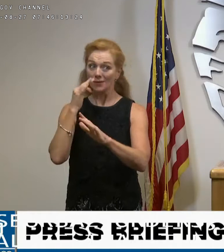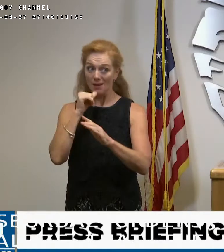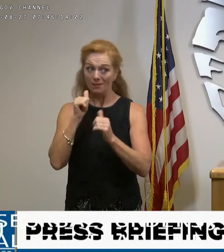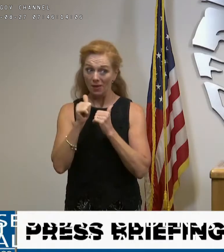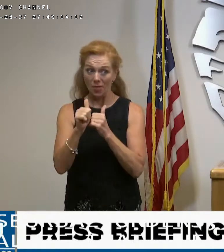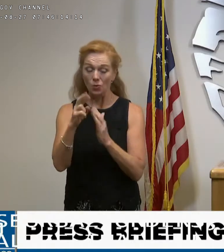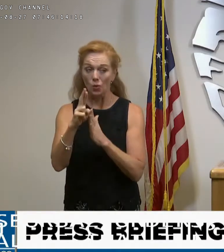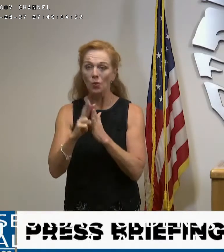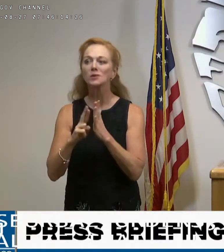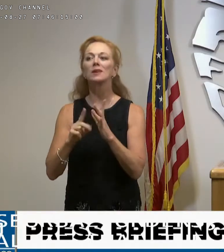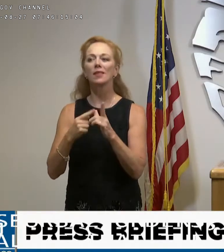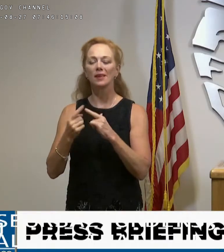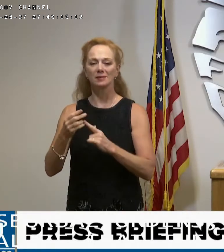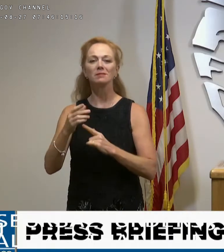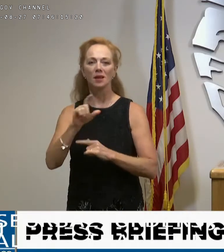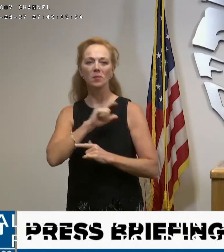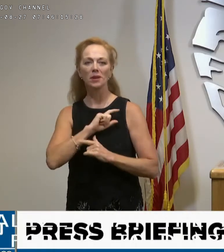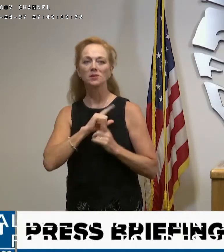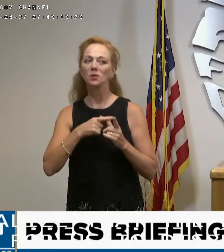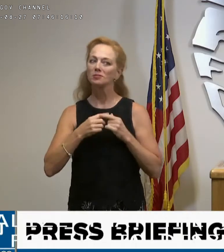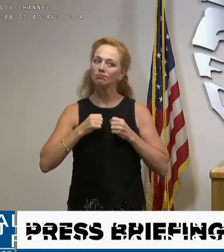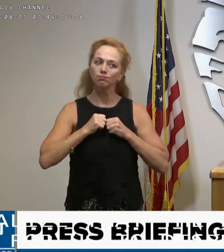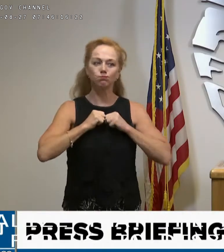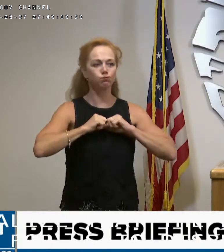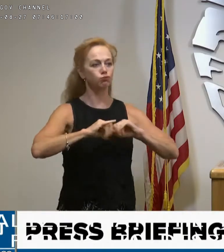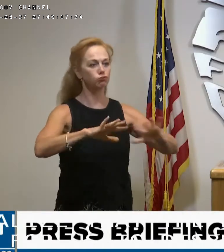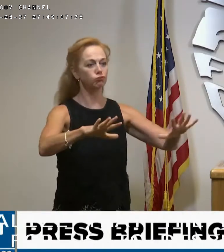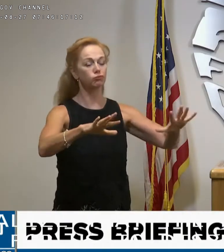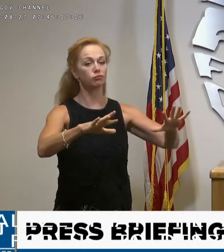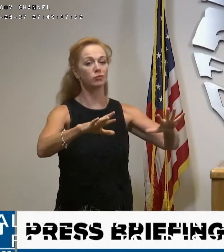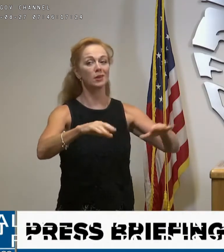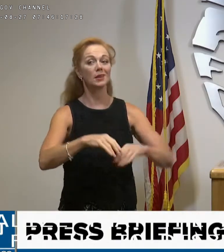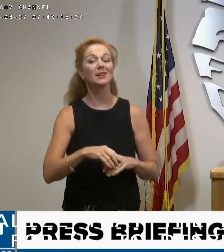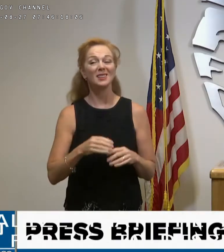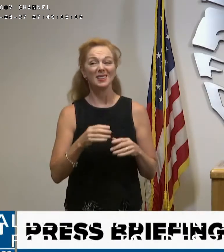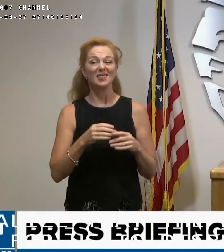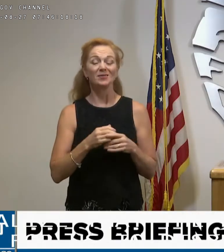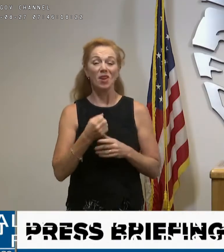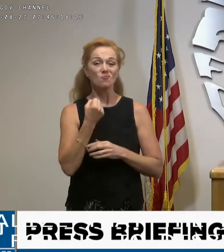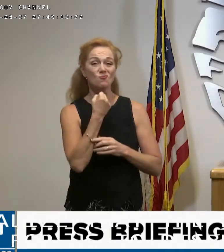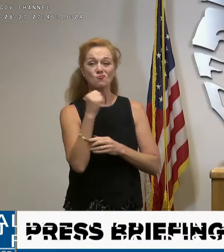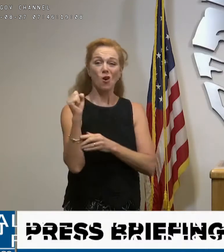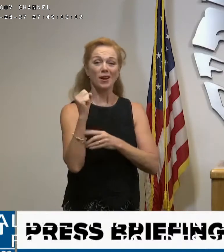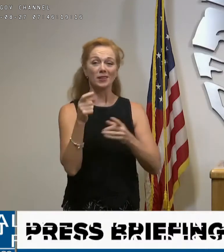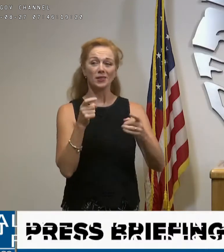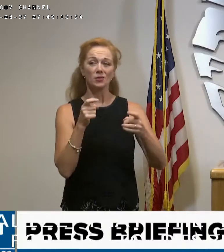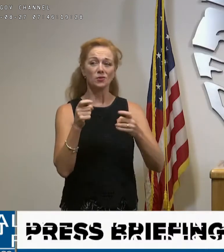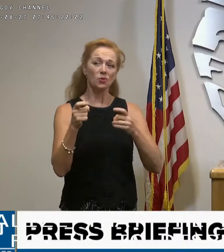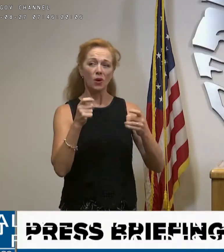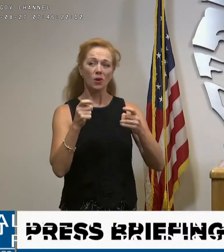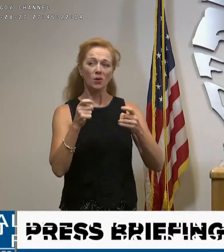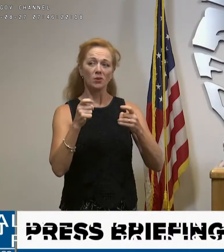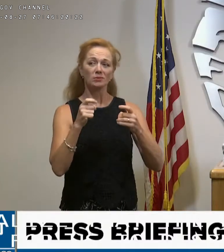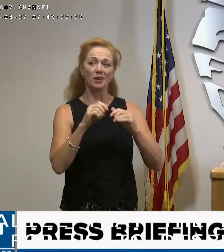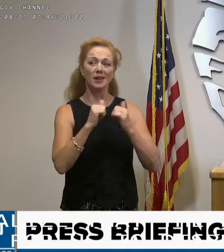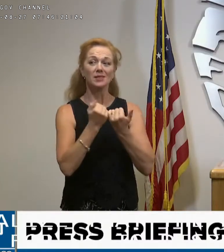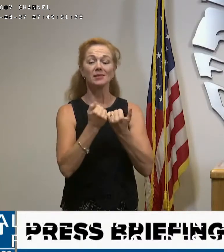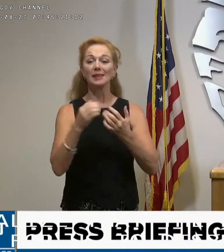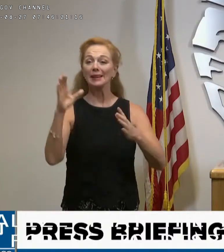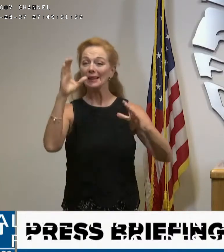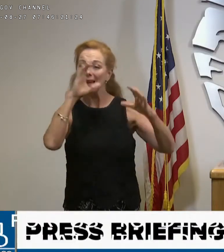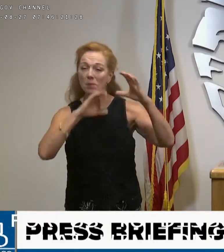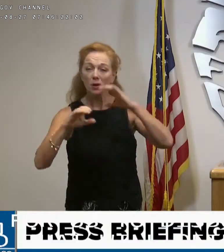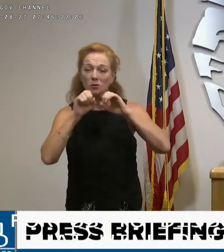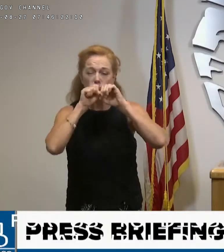crowd, and that will often be through riot control agents, which will give you irritation to your eyes